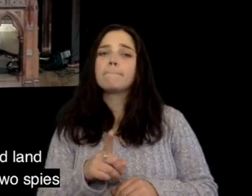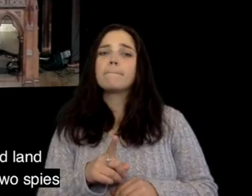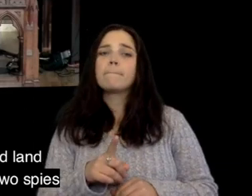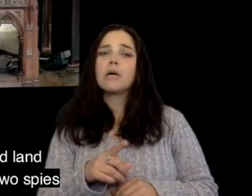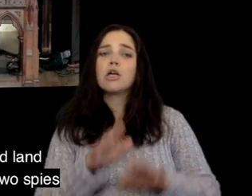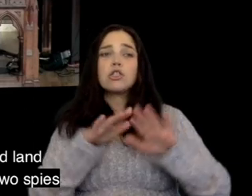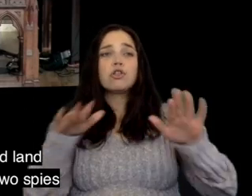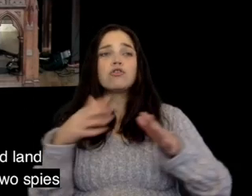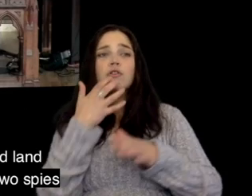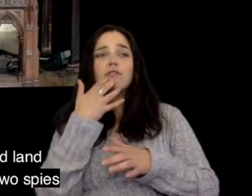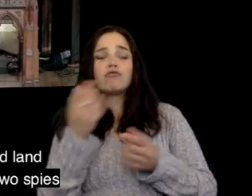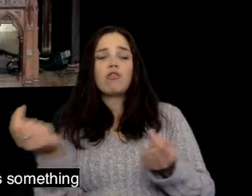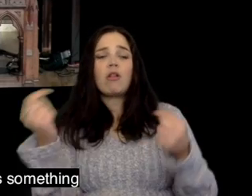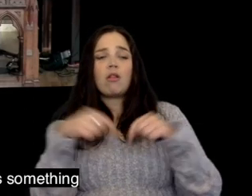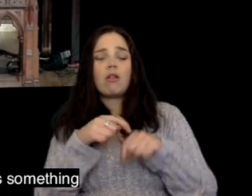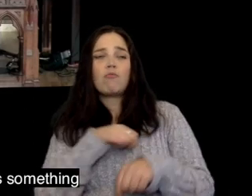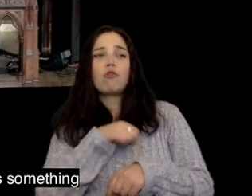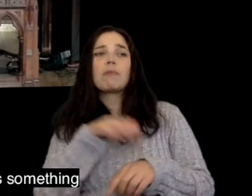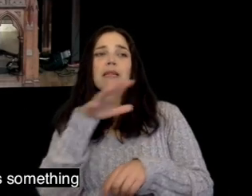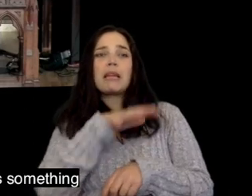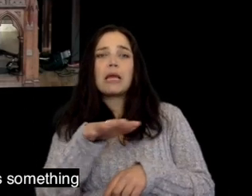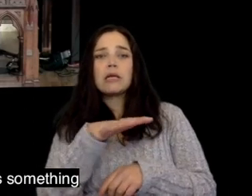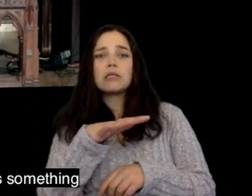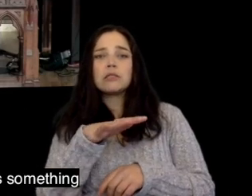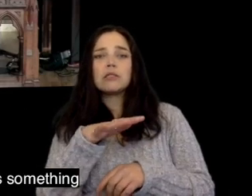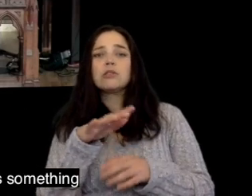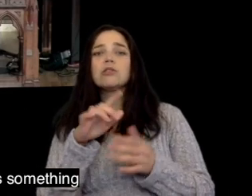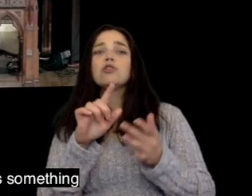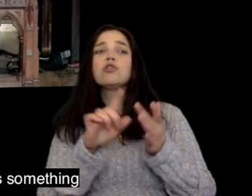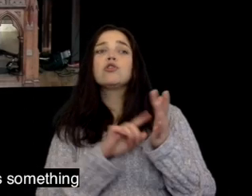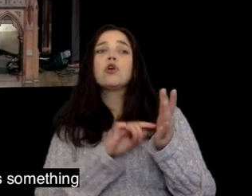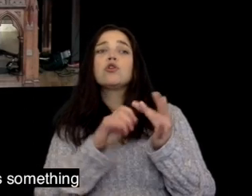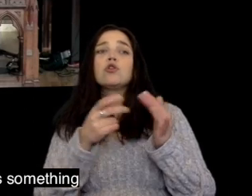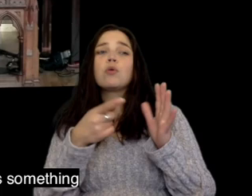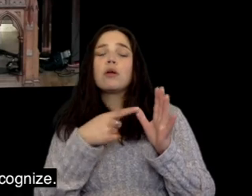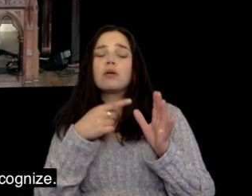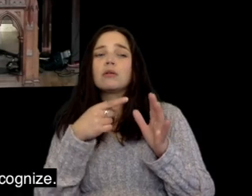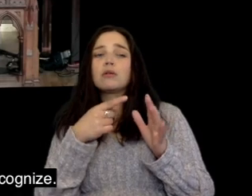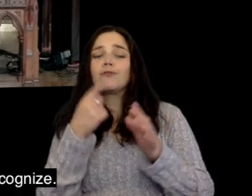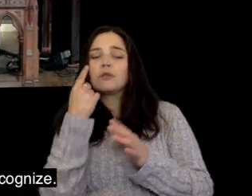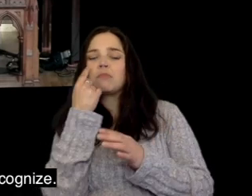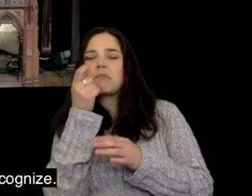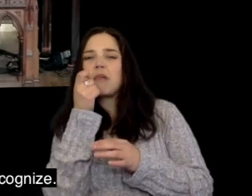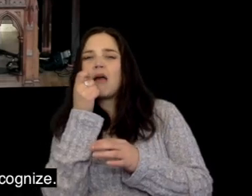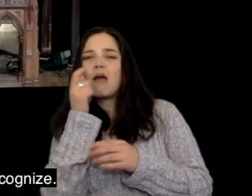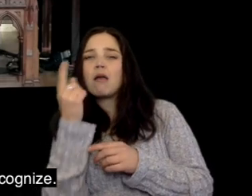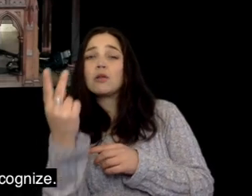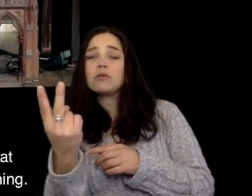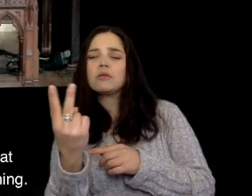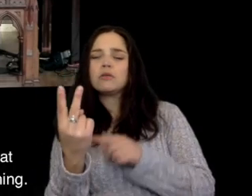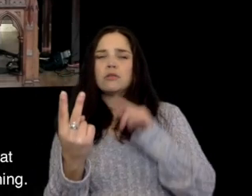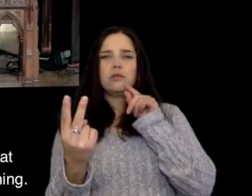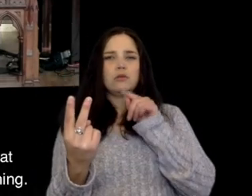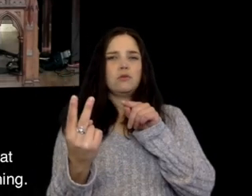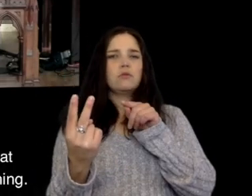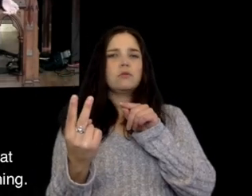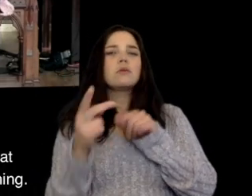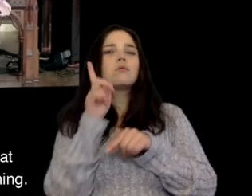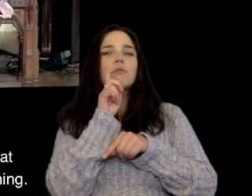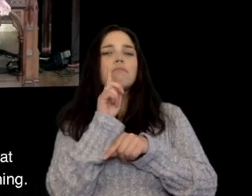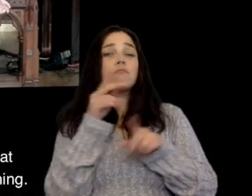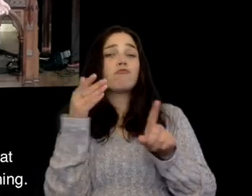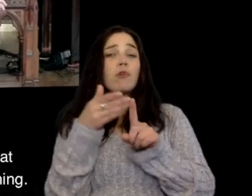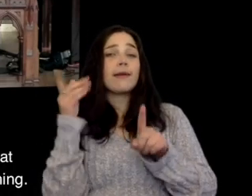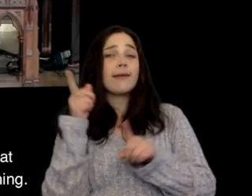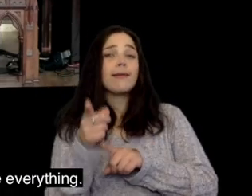when the children of Israel come into the promised land and Joshua sends two spies into Jericho, she recognizes something the whole city